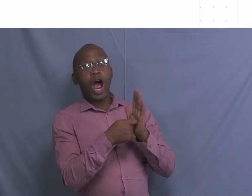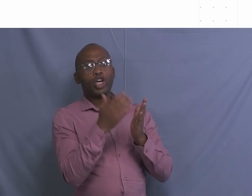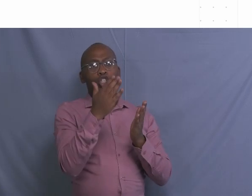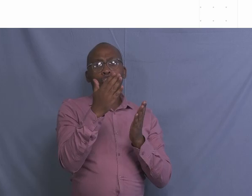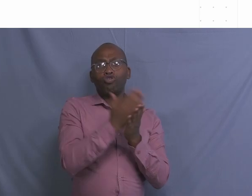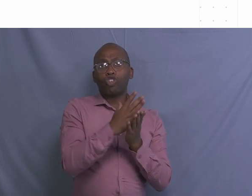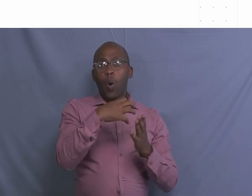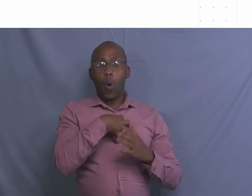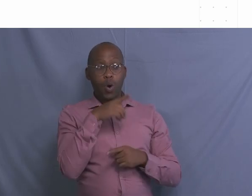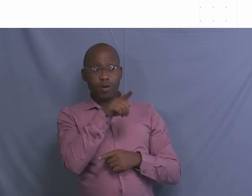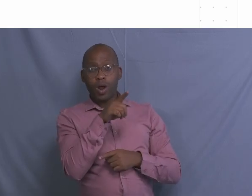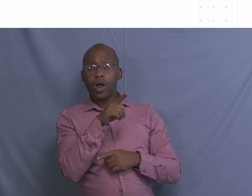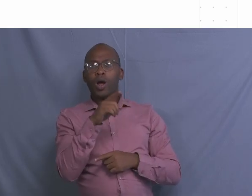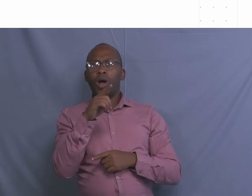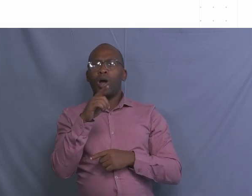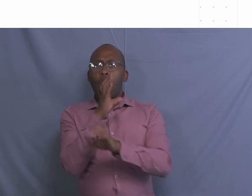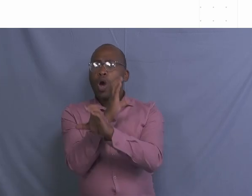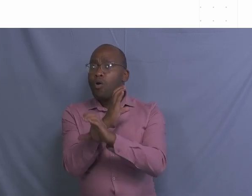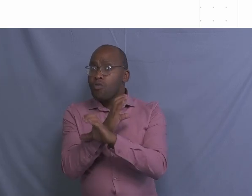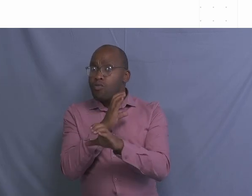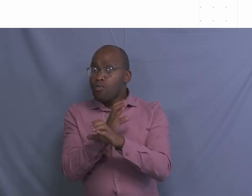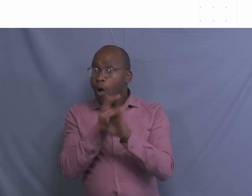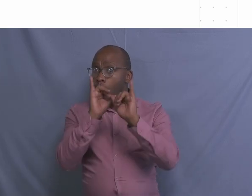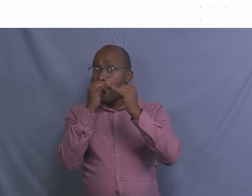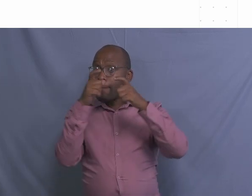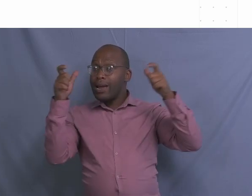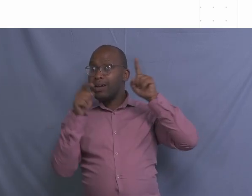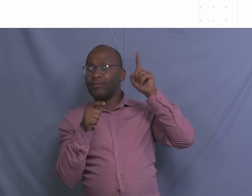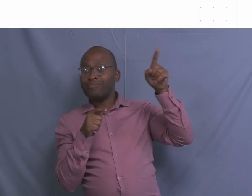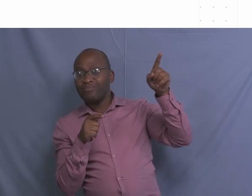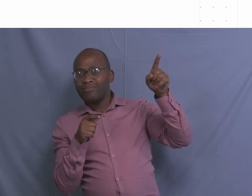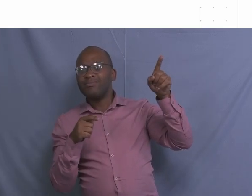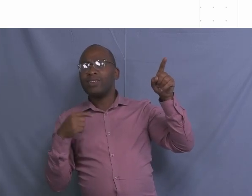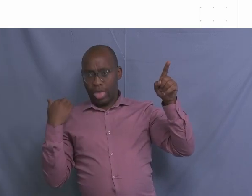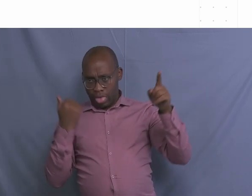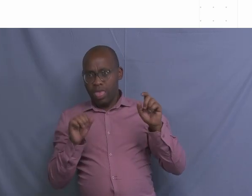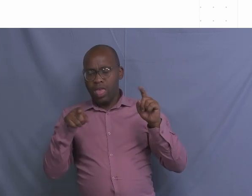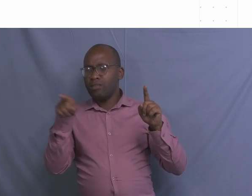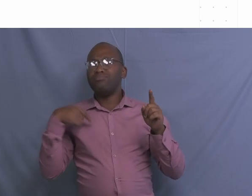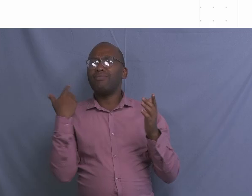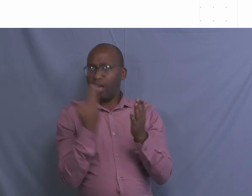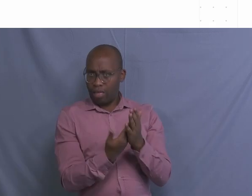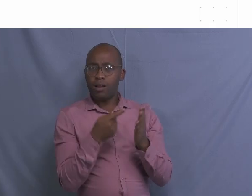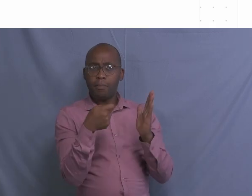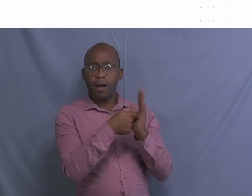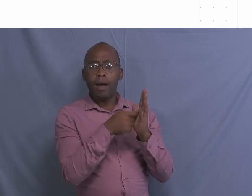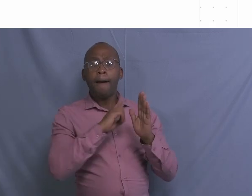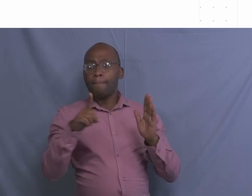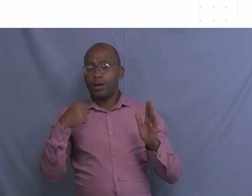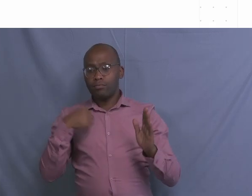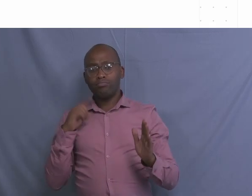wouldn't really go and work for Coca-Cola now, would you? The past forms of ownership that you've done, for example, a sole trader